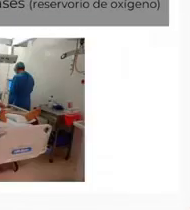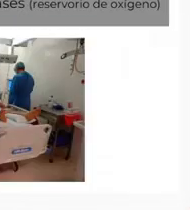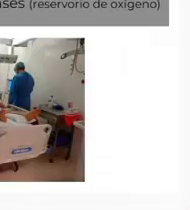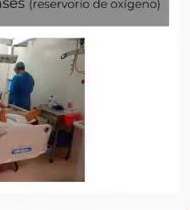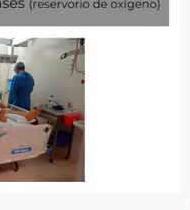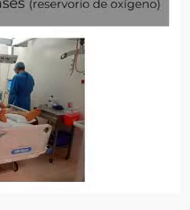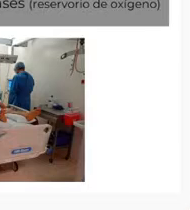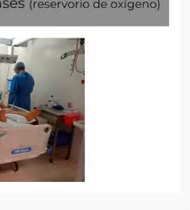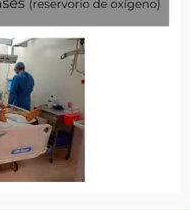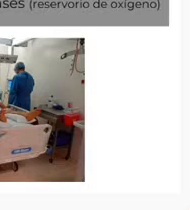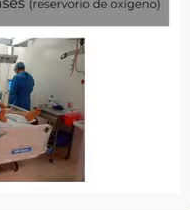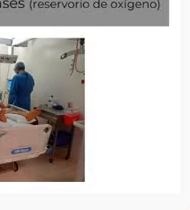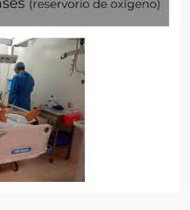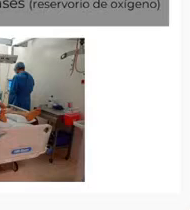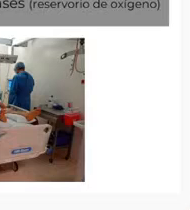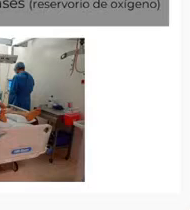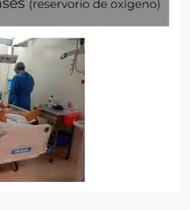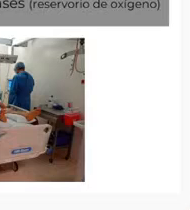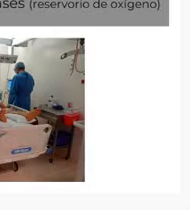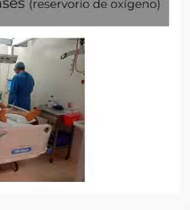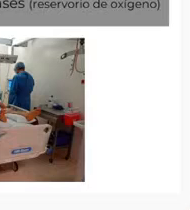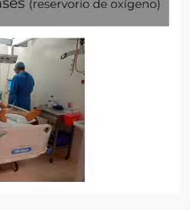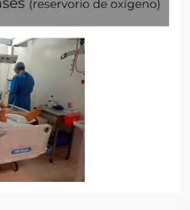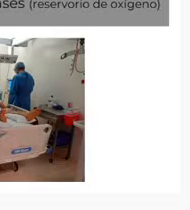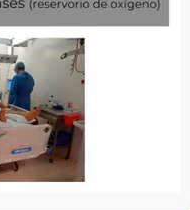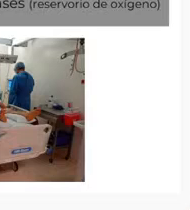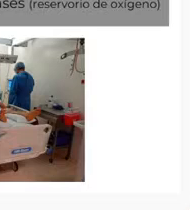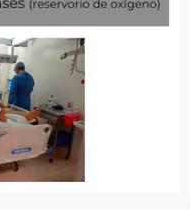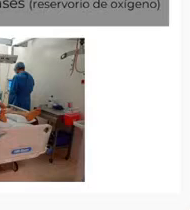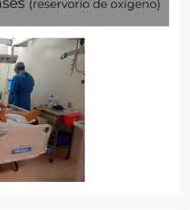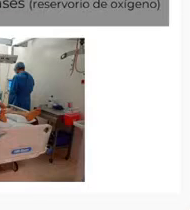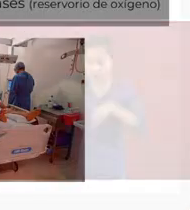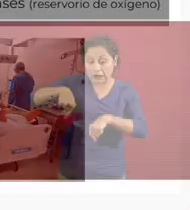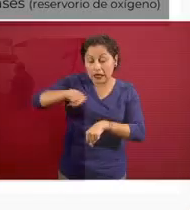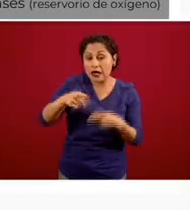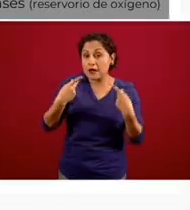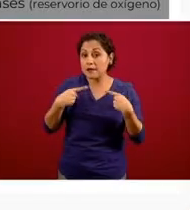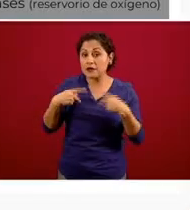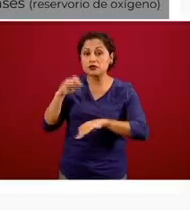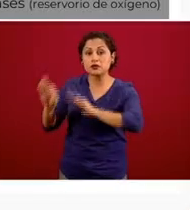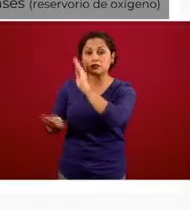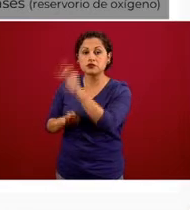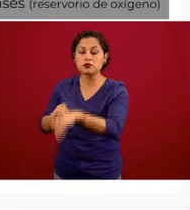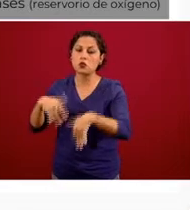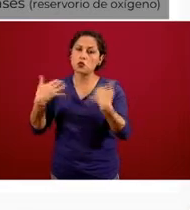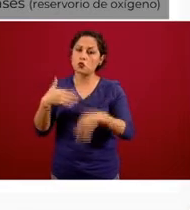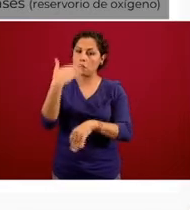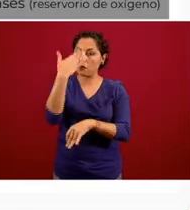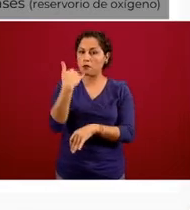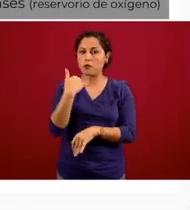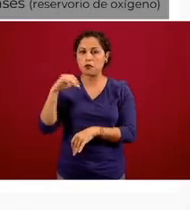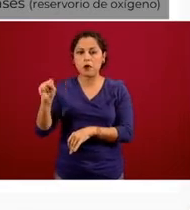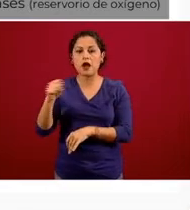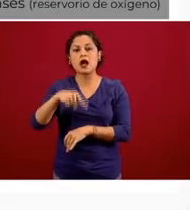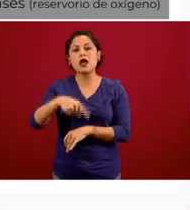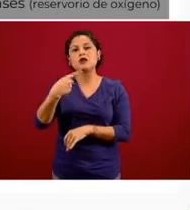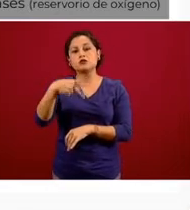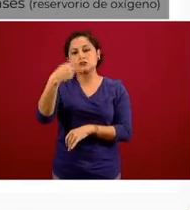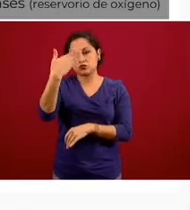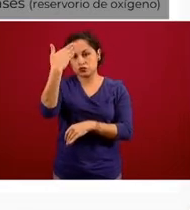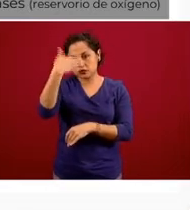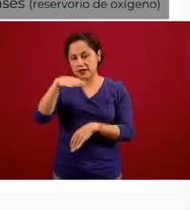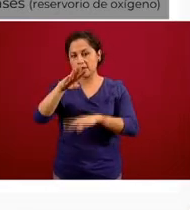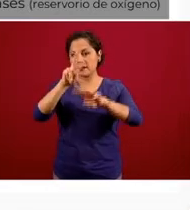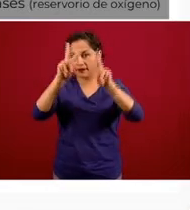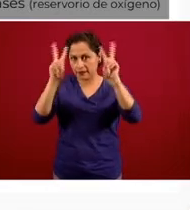required to provide treatment for one patient in critical state. And very importantly, there need